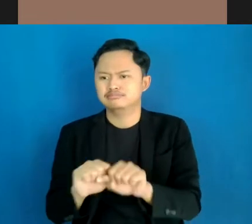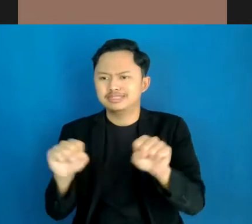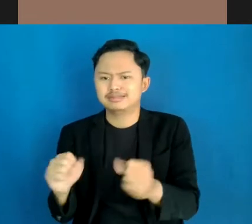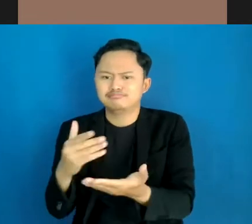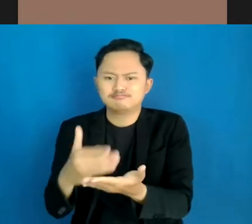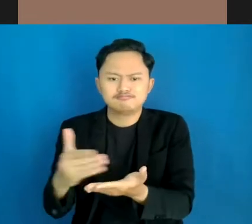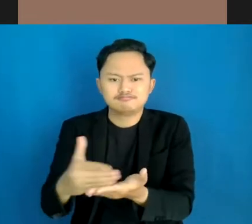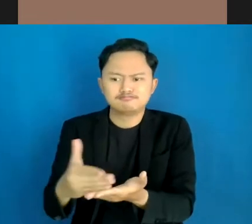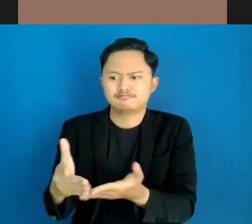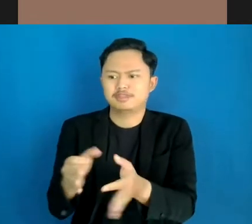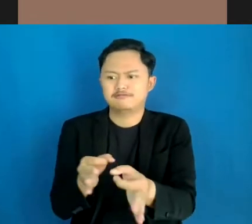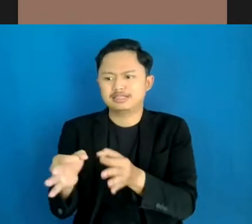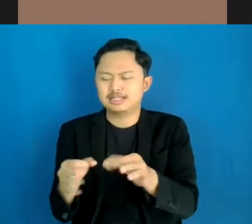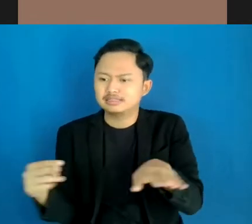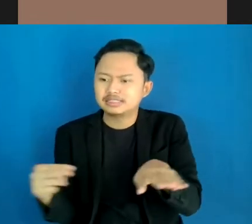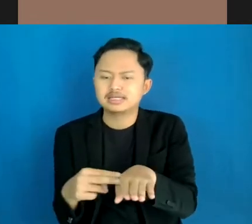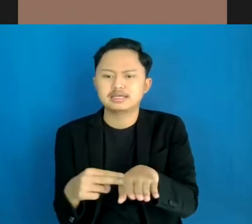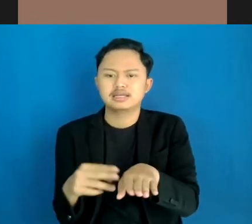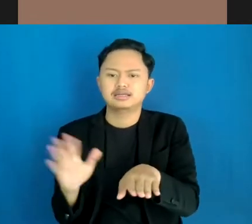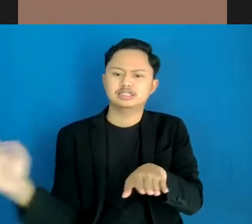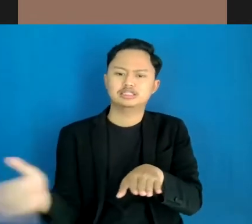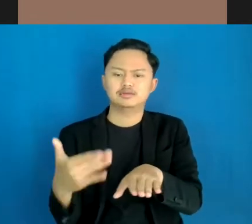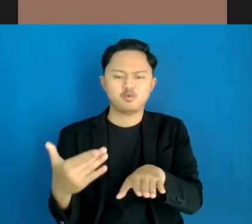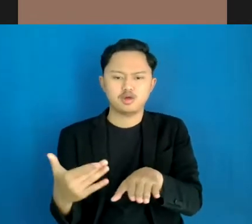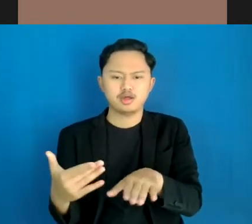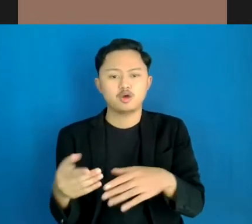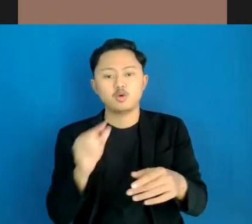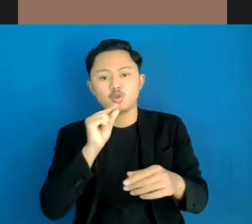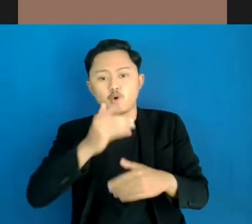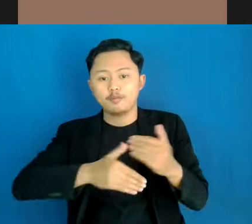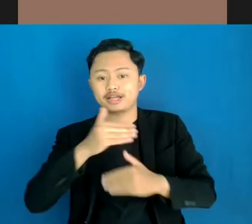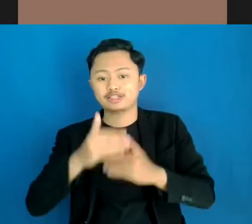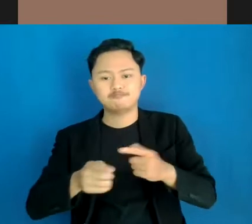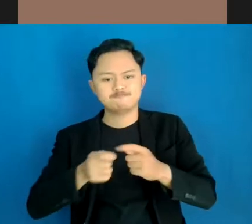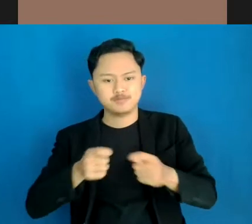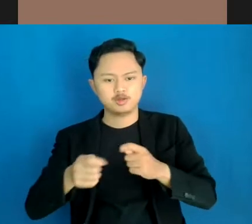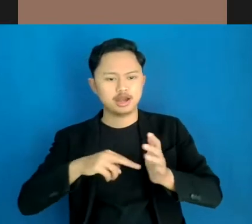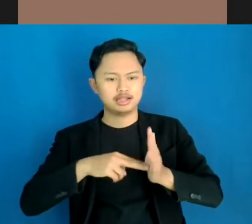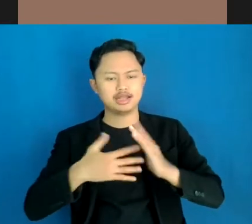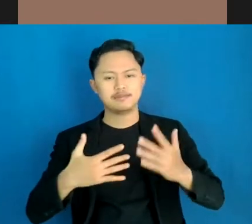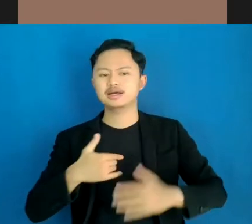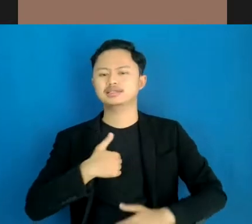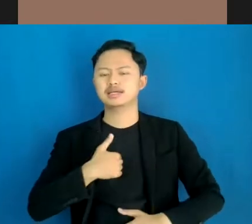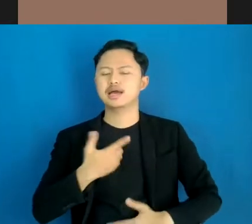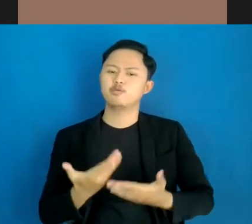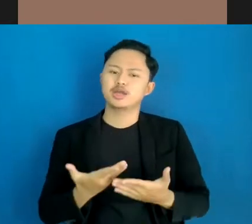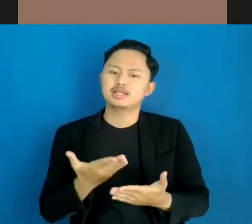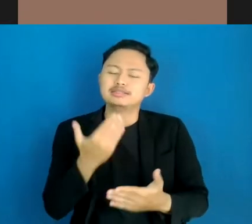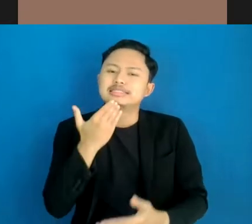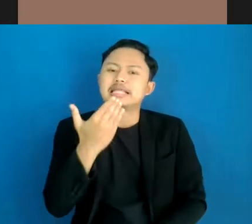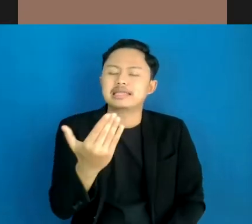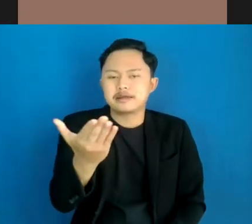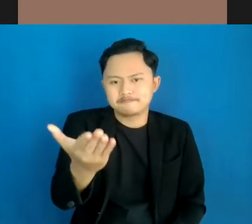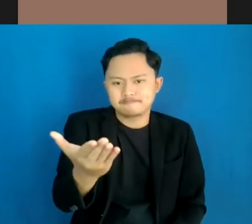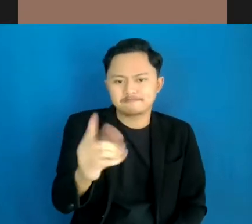the infrastructure, the grid provision for their operation. So that's why I asked you how about